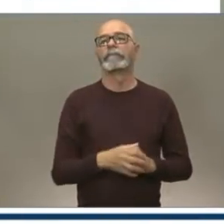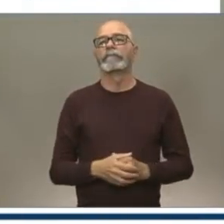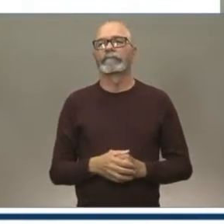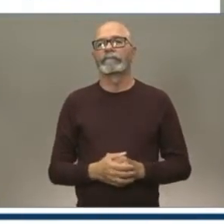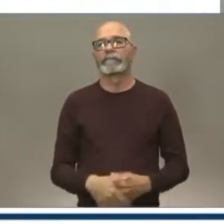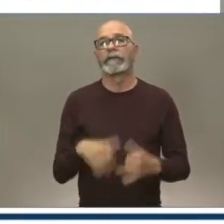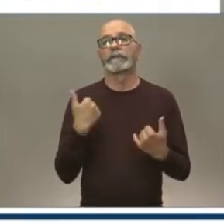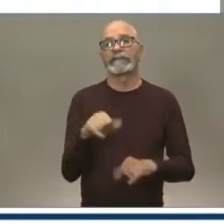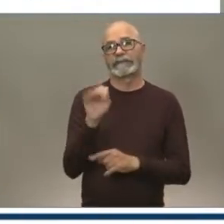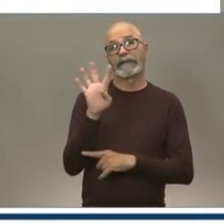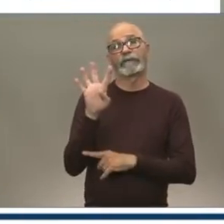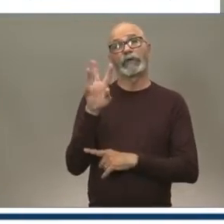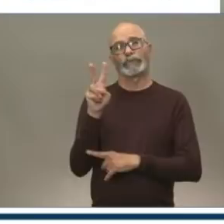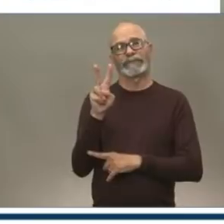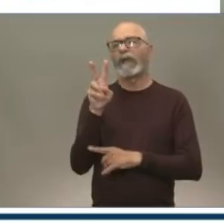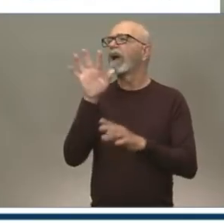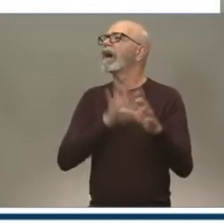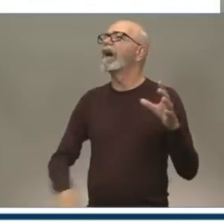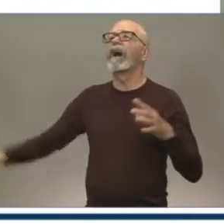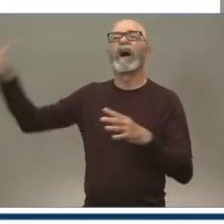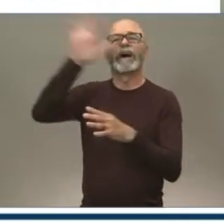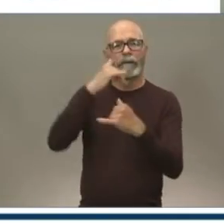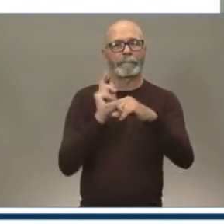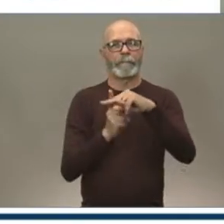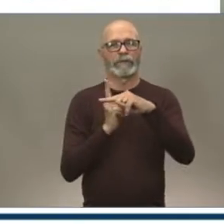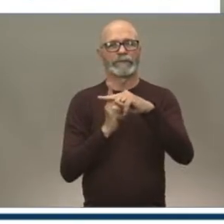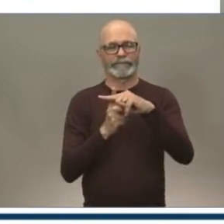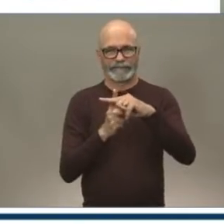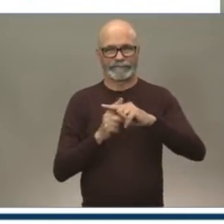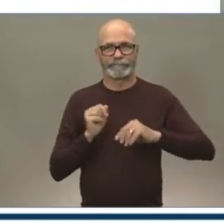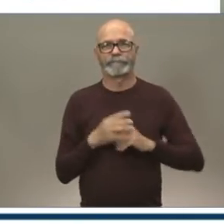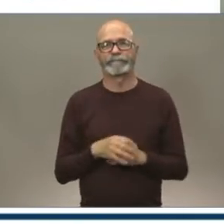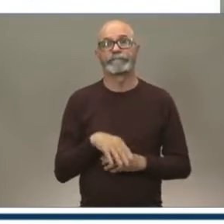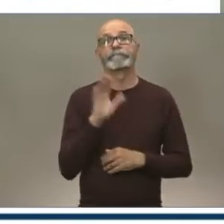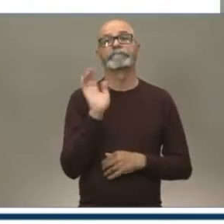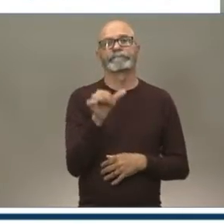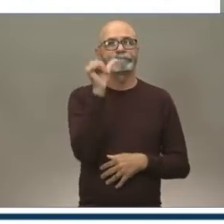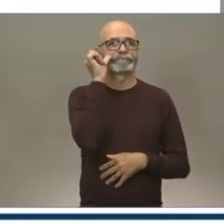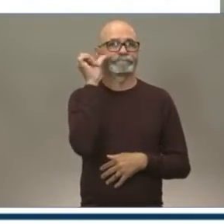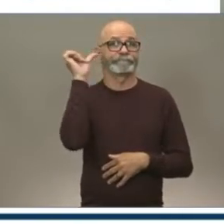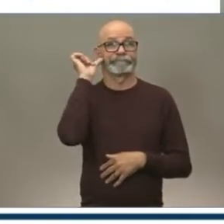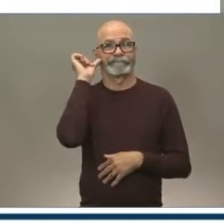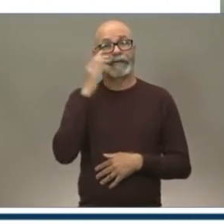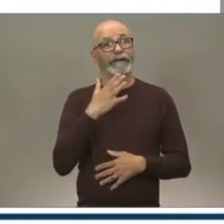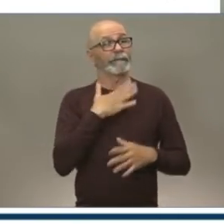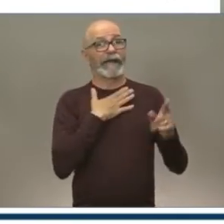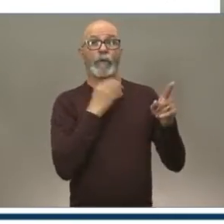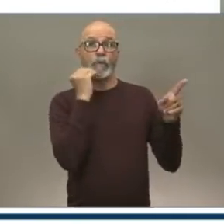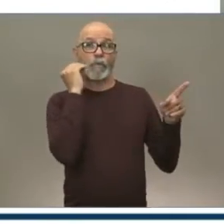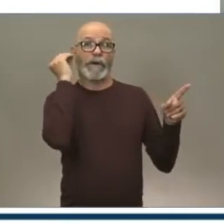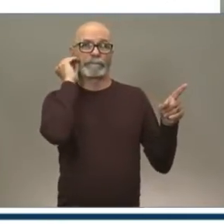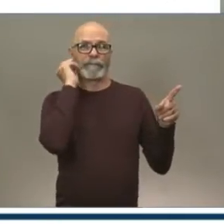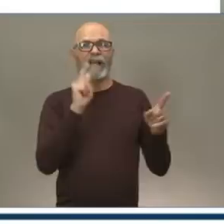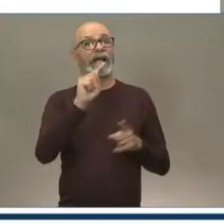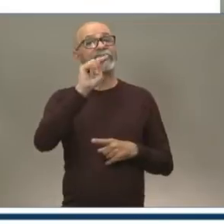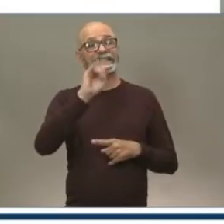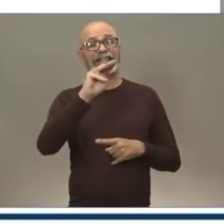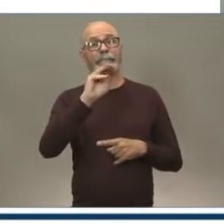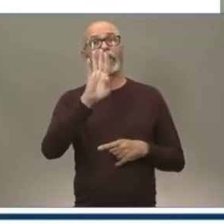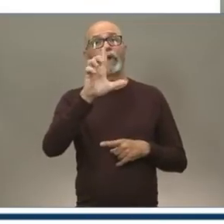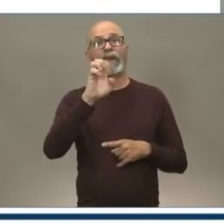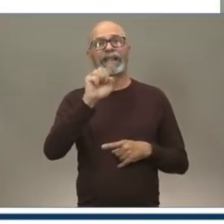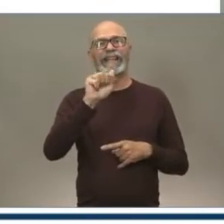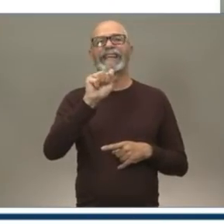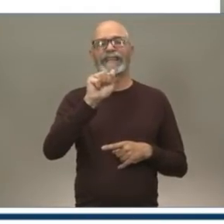the opportunity to visit a local pharmacy in my area in Timberley. I was able to see the clinic there, the Guardian, and